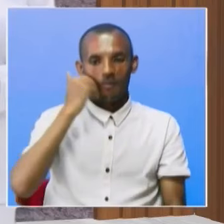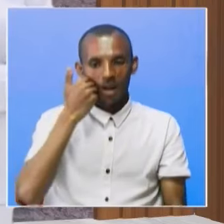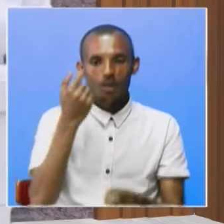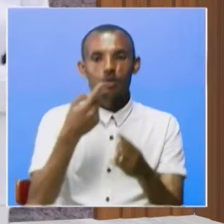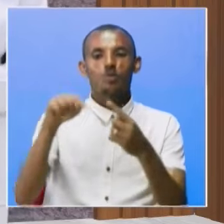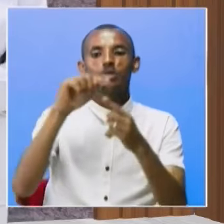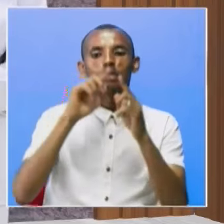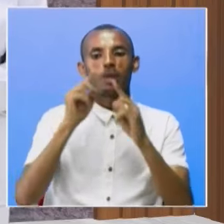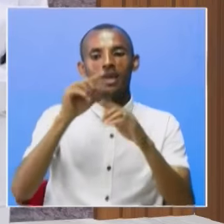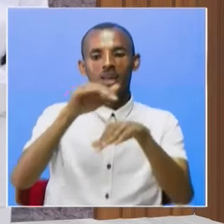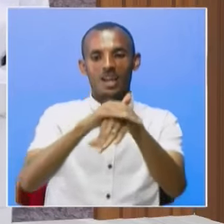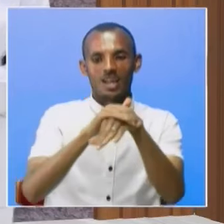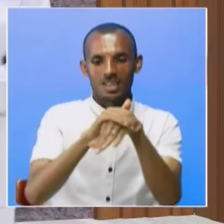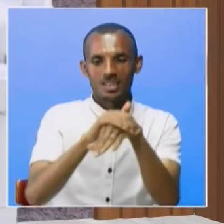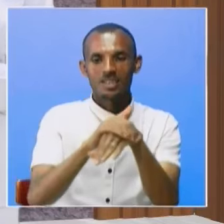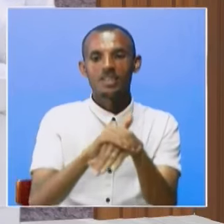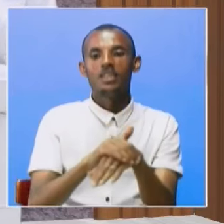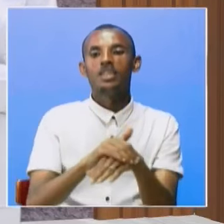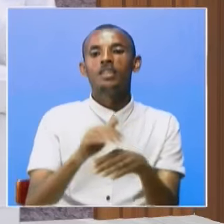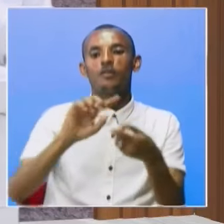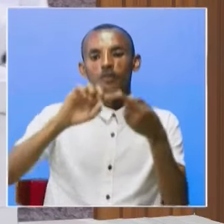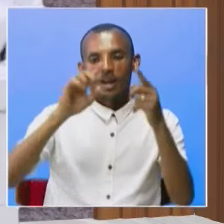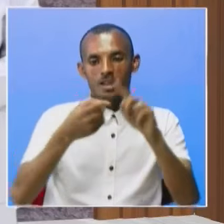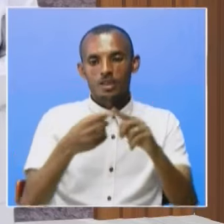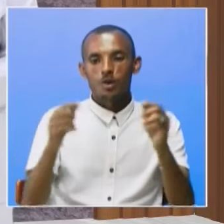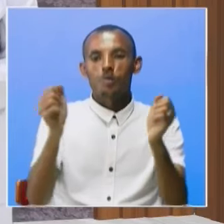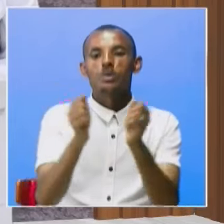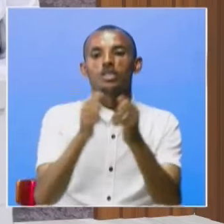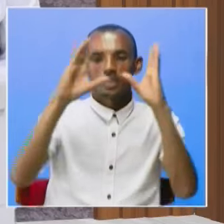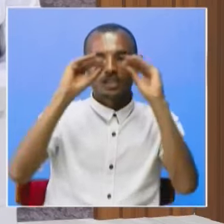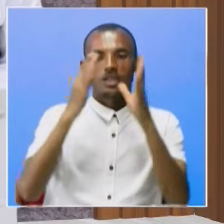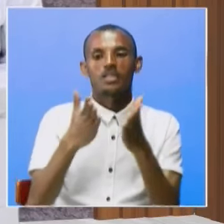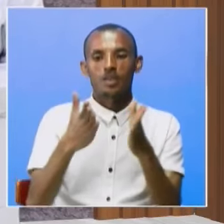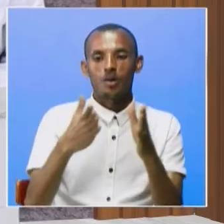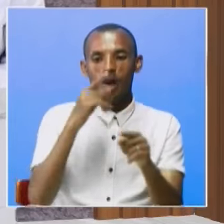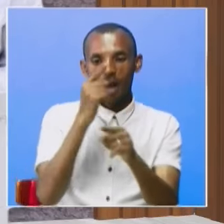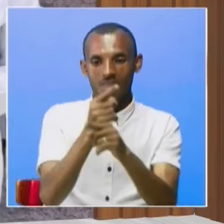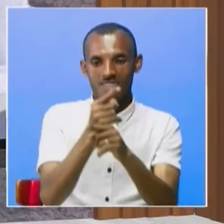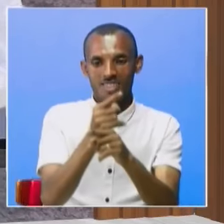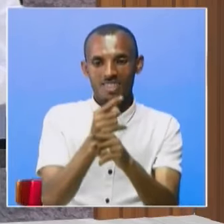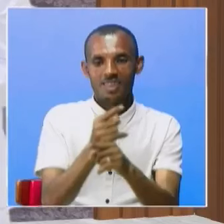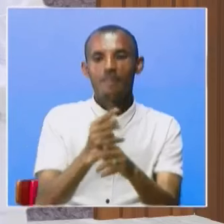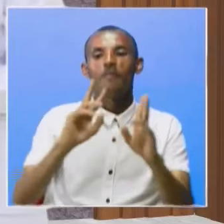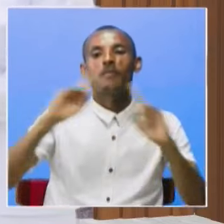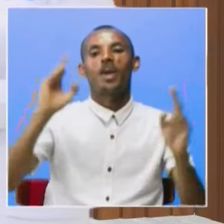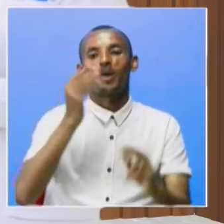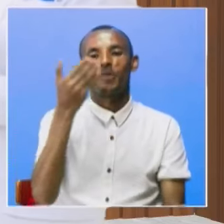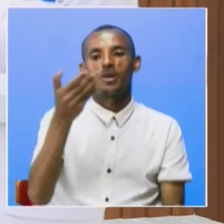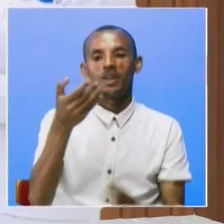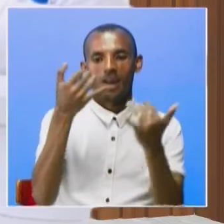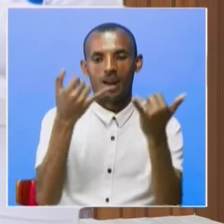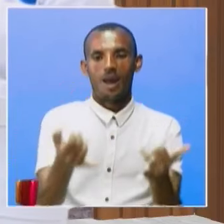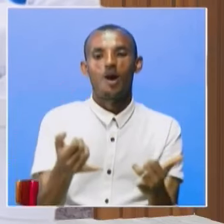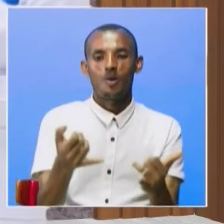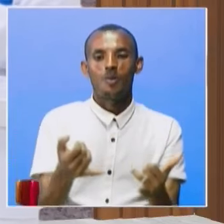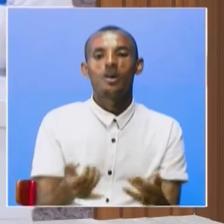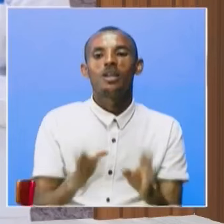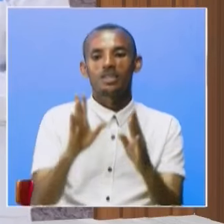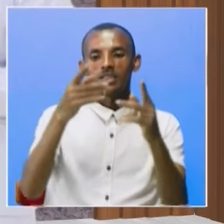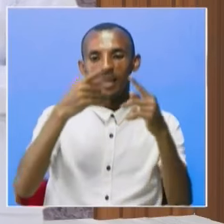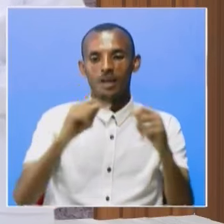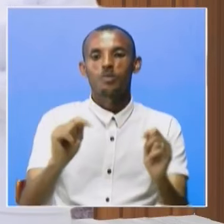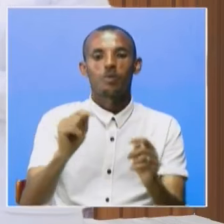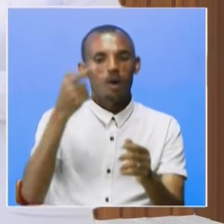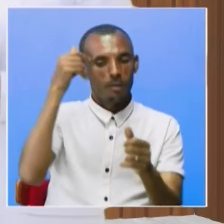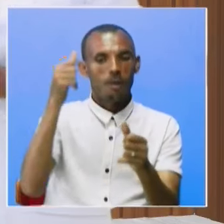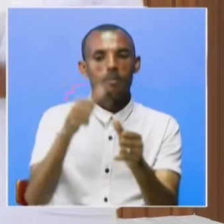speak in English at school with your friends or with your teachers. All right? Very good. Now, let's try to remember